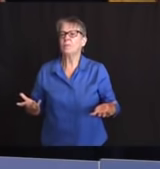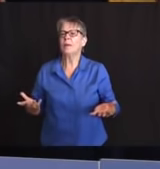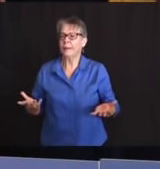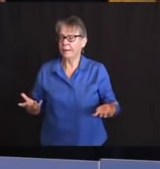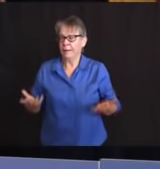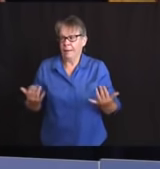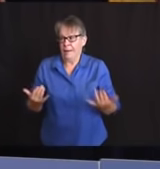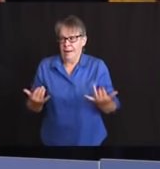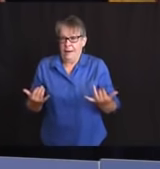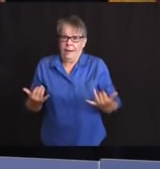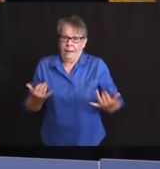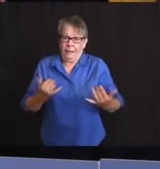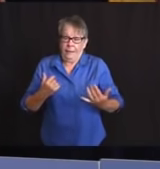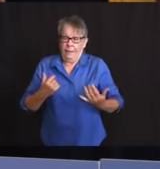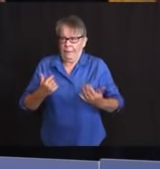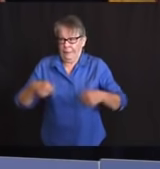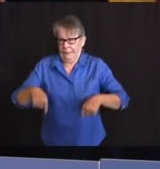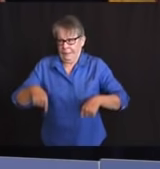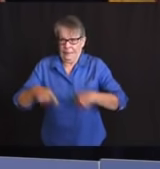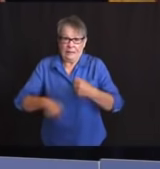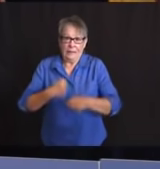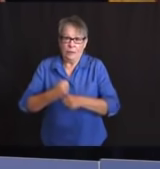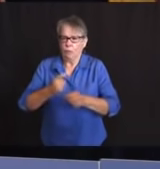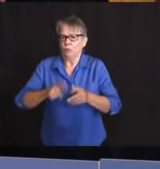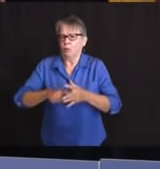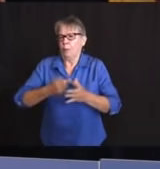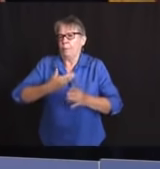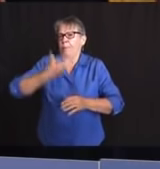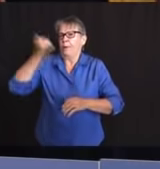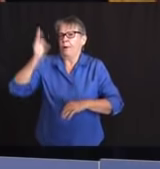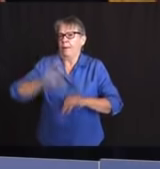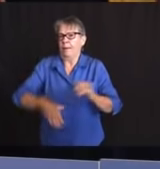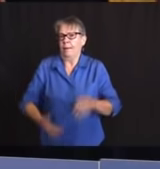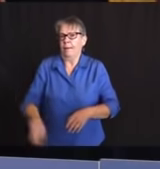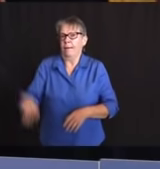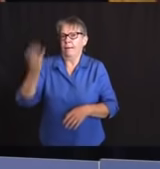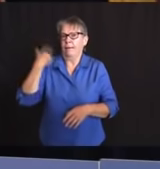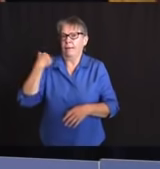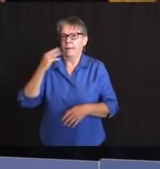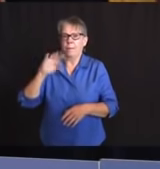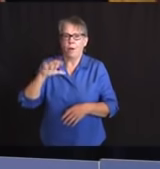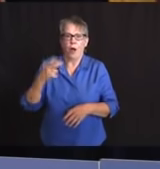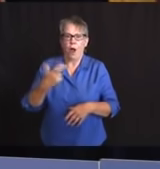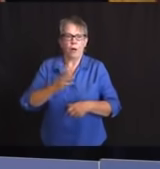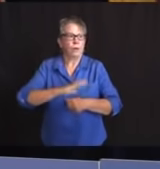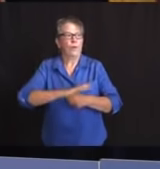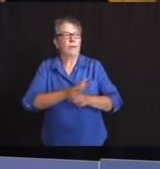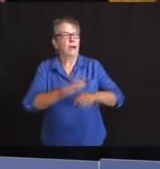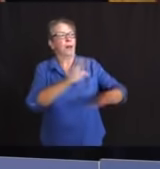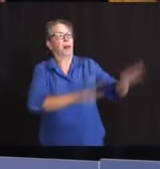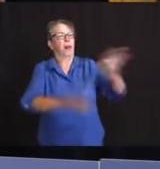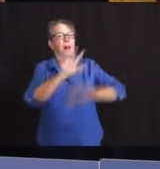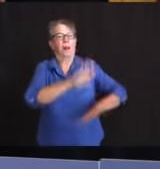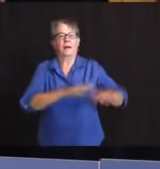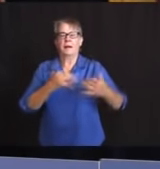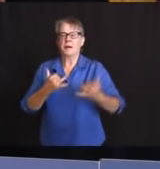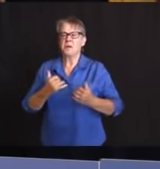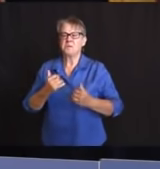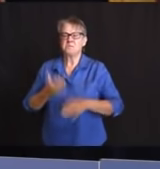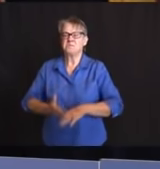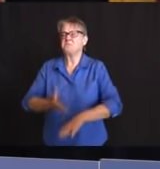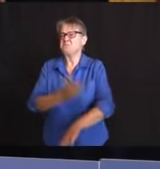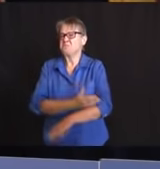into education. For instance, the CARES Act included a fund that allocated $310 million for